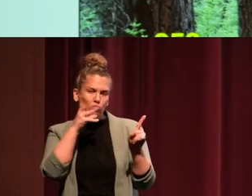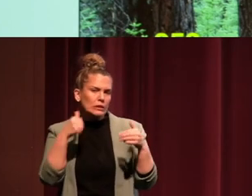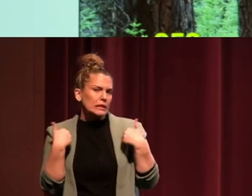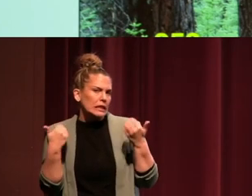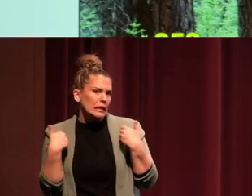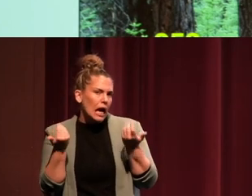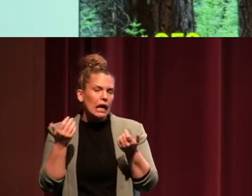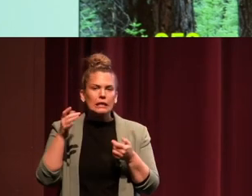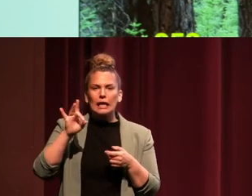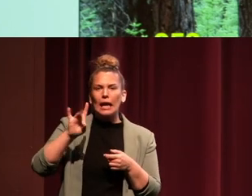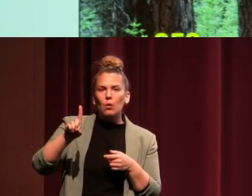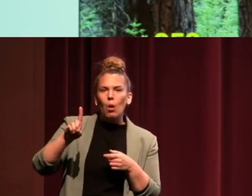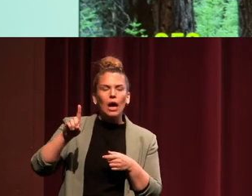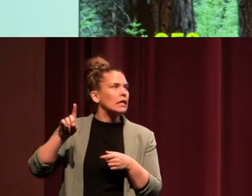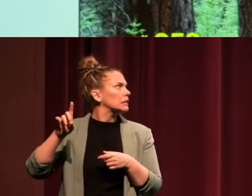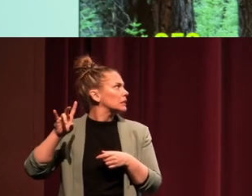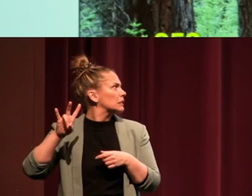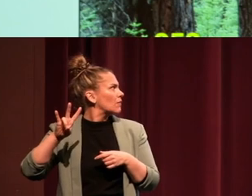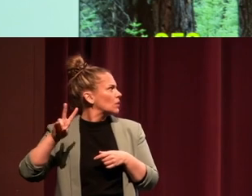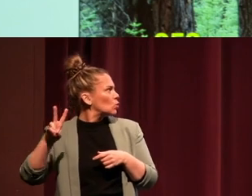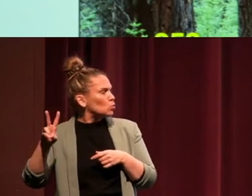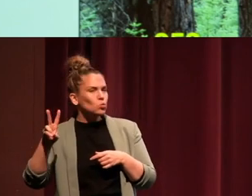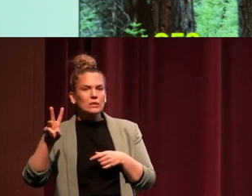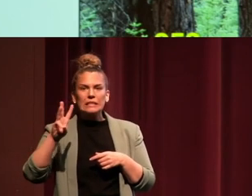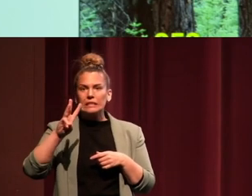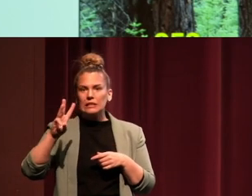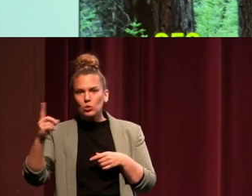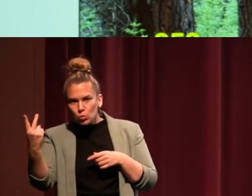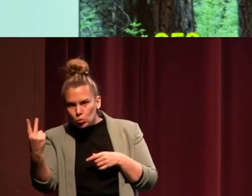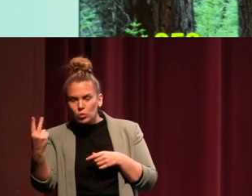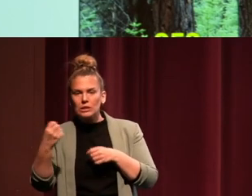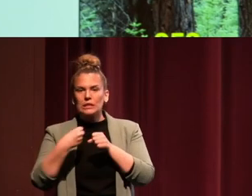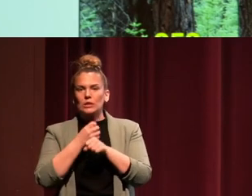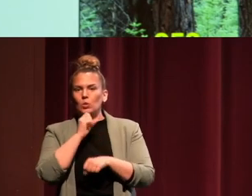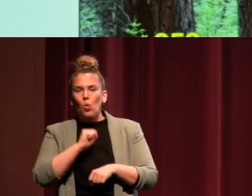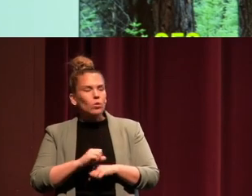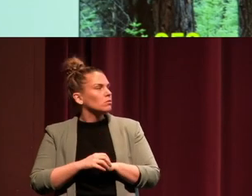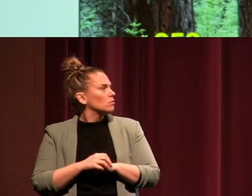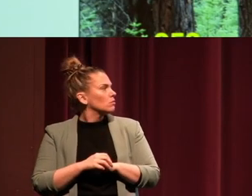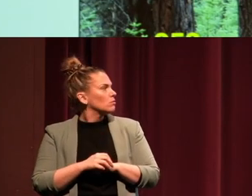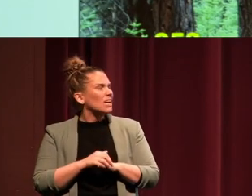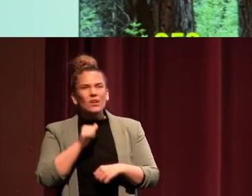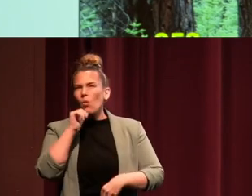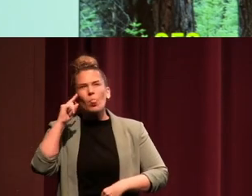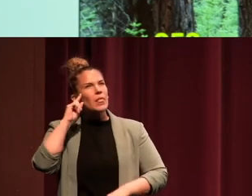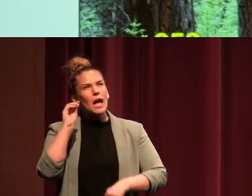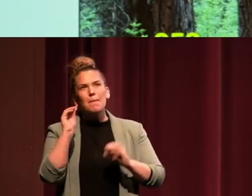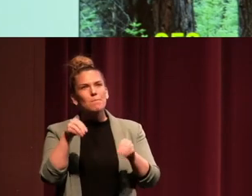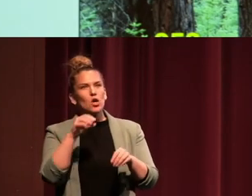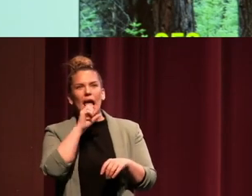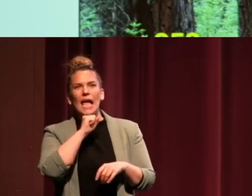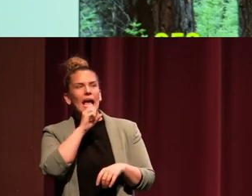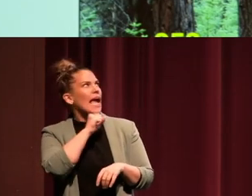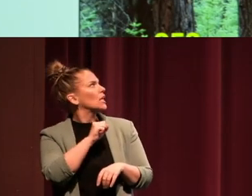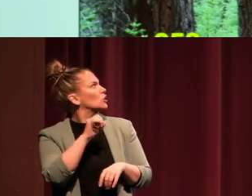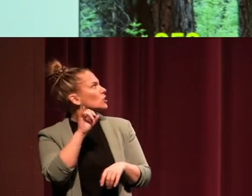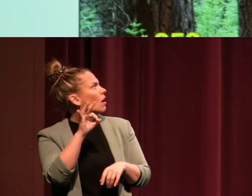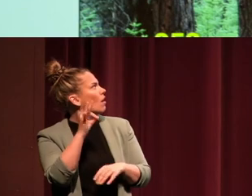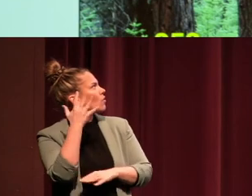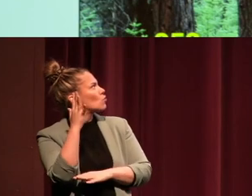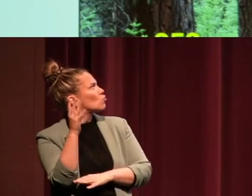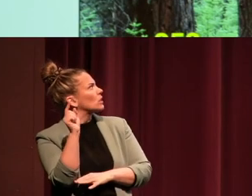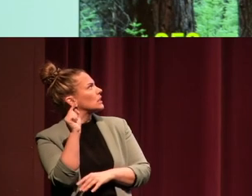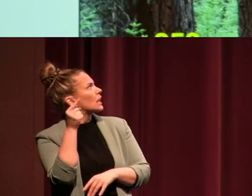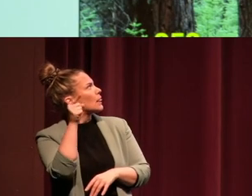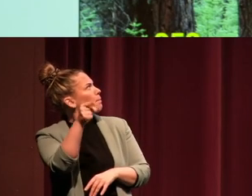81, 79, and 72 years, 62 years old. I don't think I put ages on those in the back there,